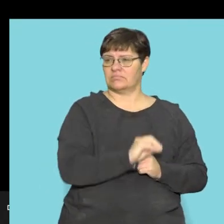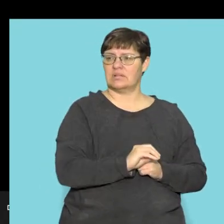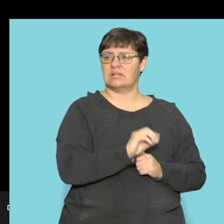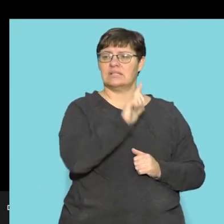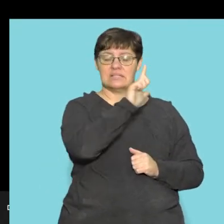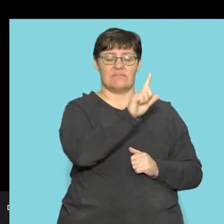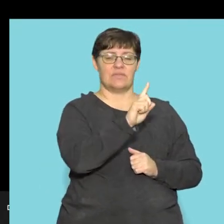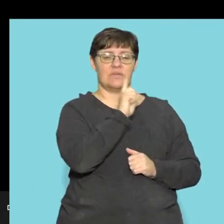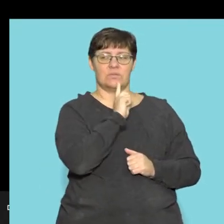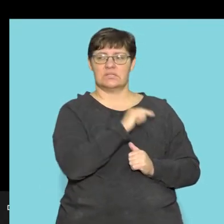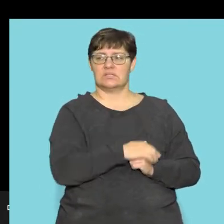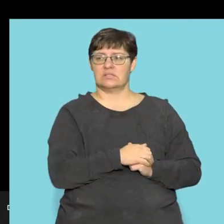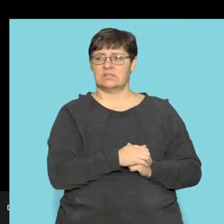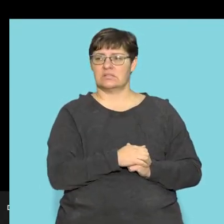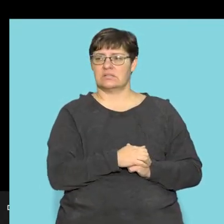say